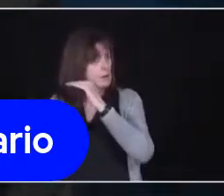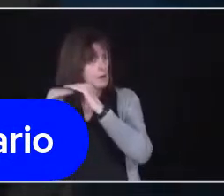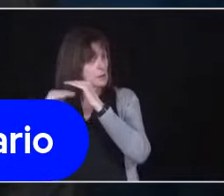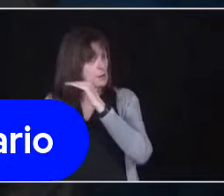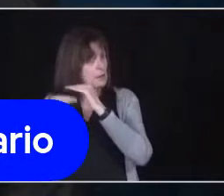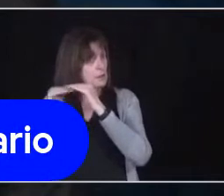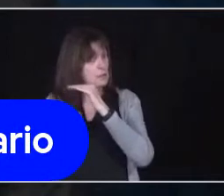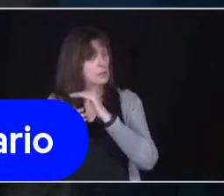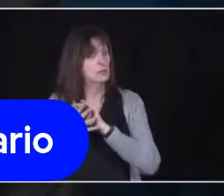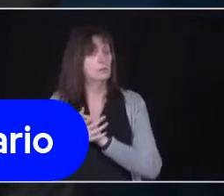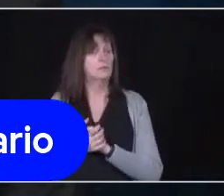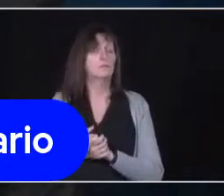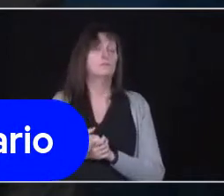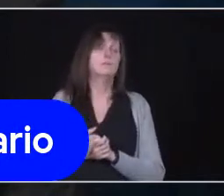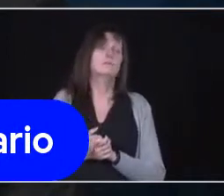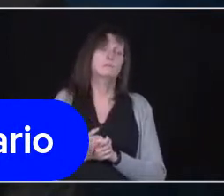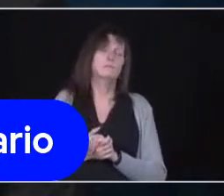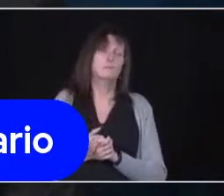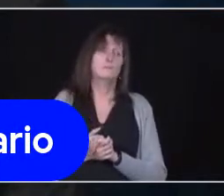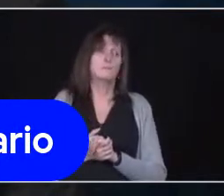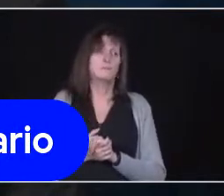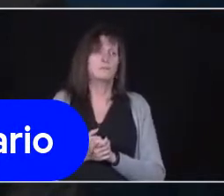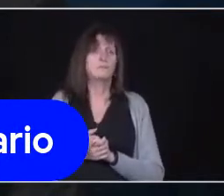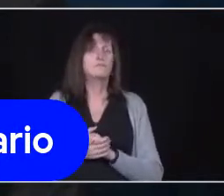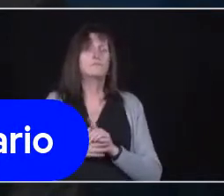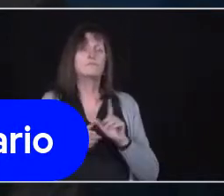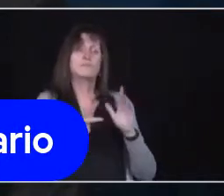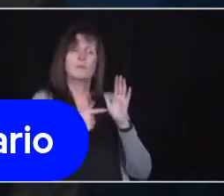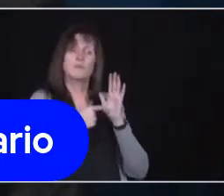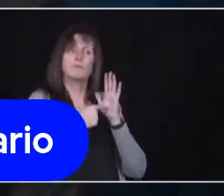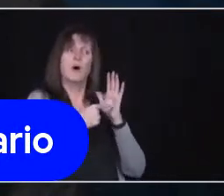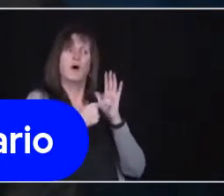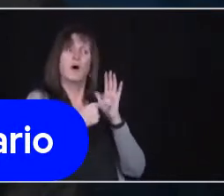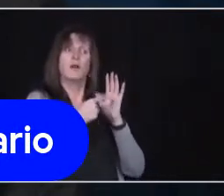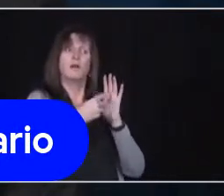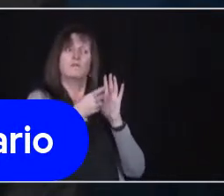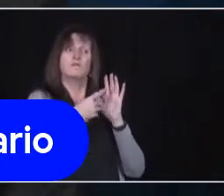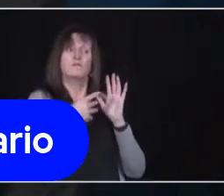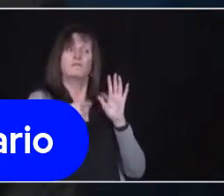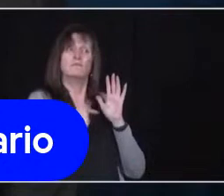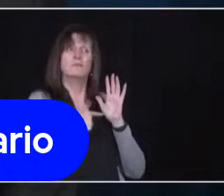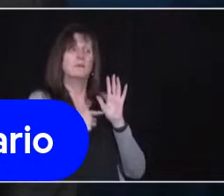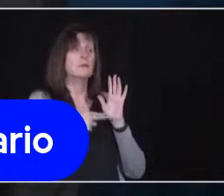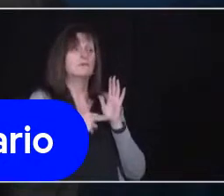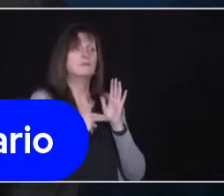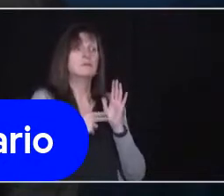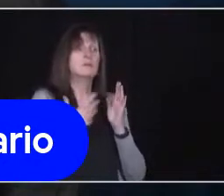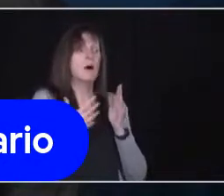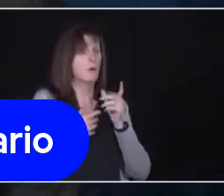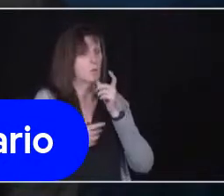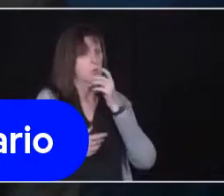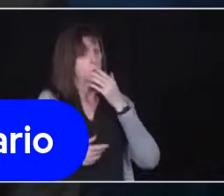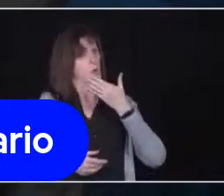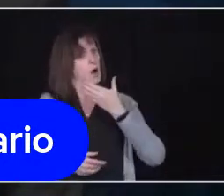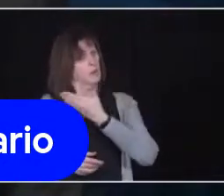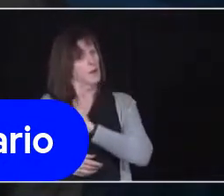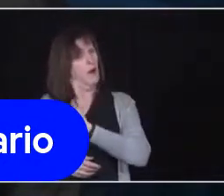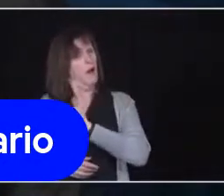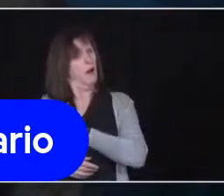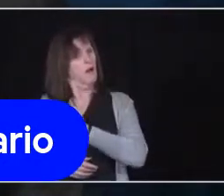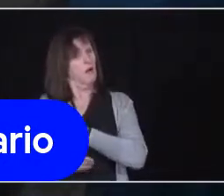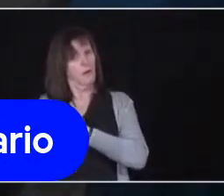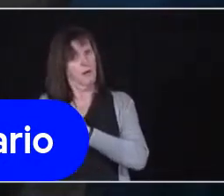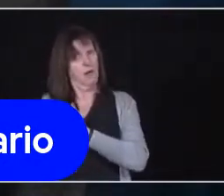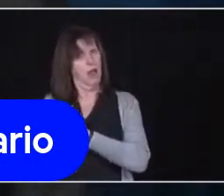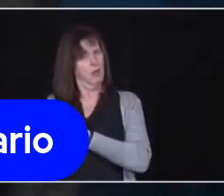with the number of cases we've seen before. So it's not that changeable in the next few weeks because it is a delayed metric in there.